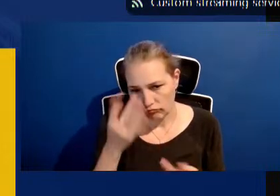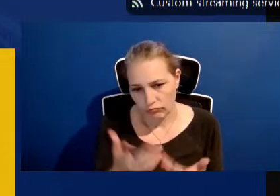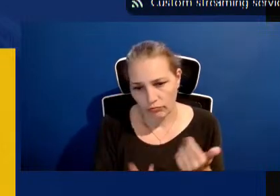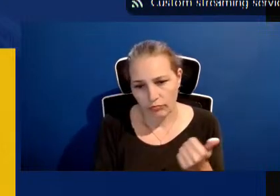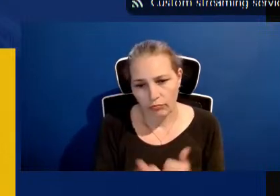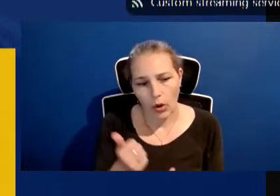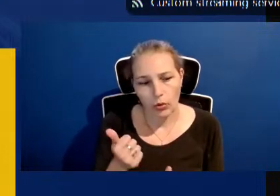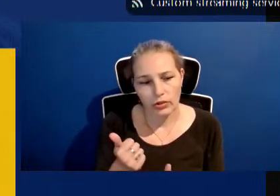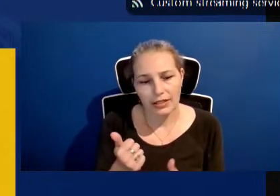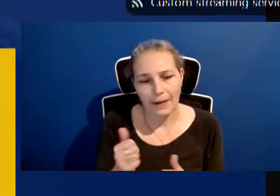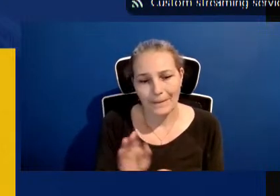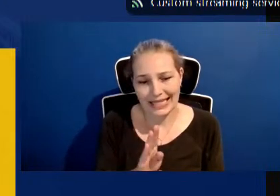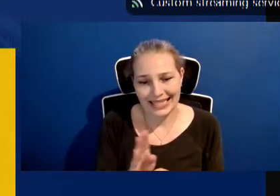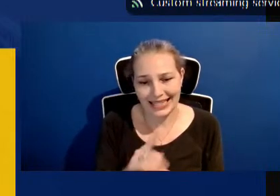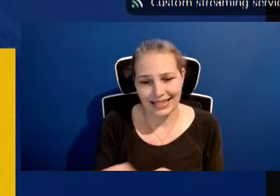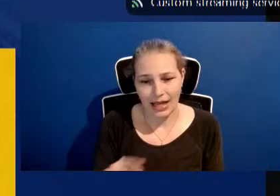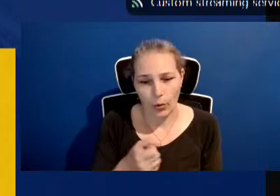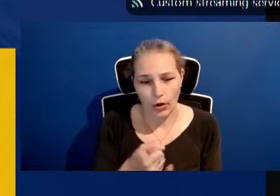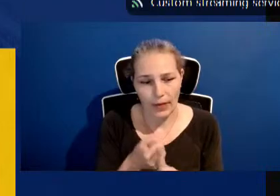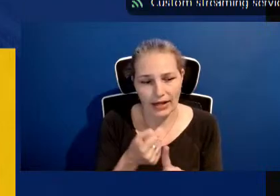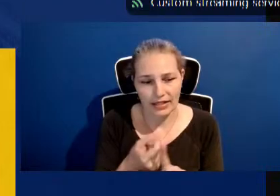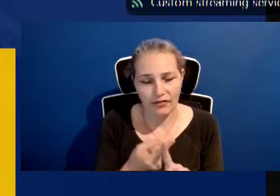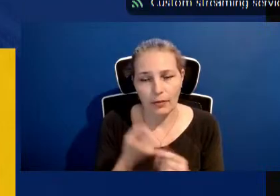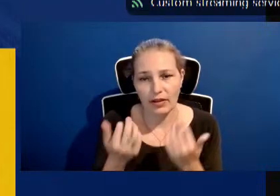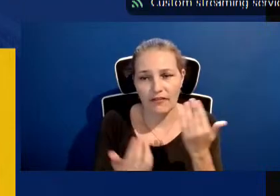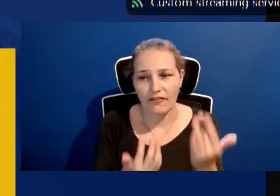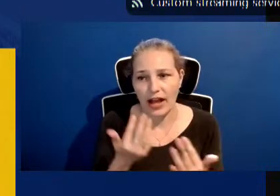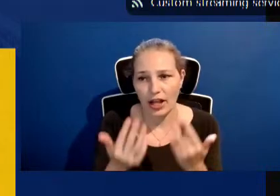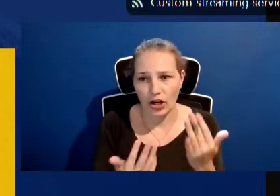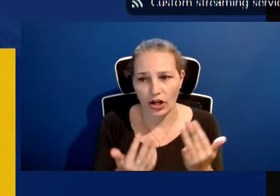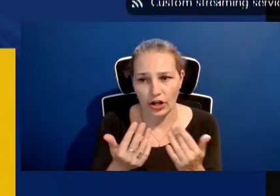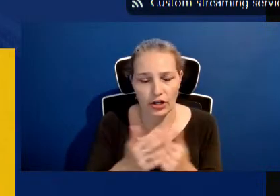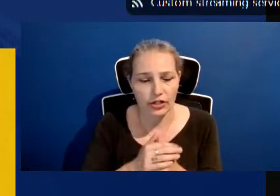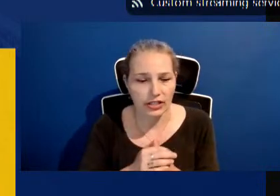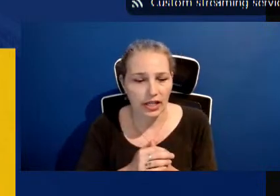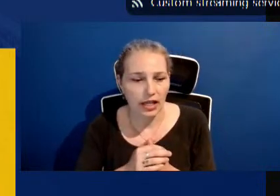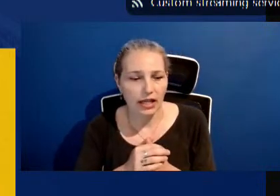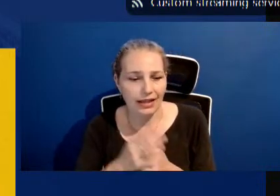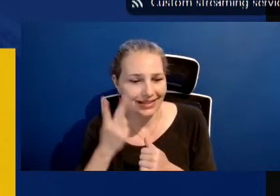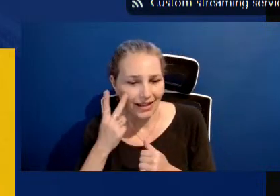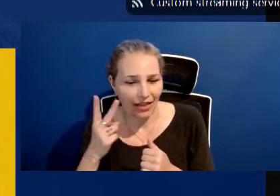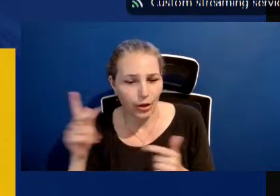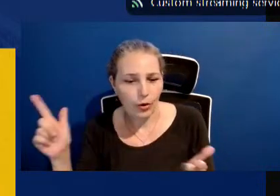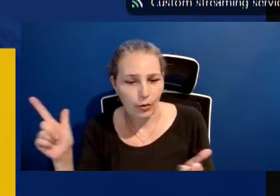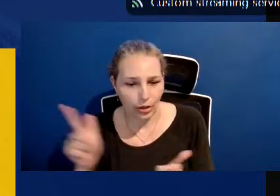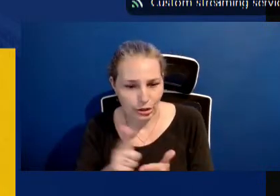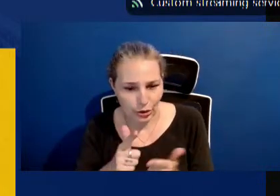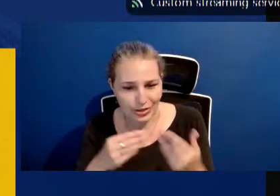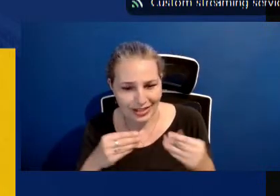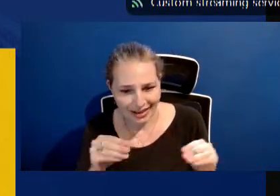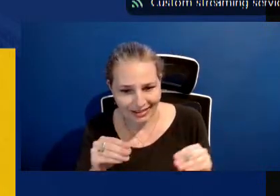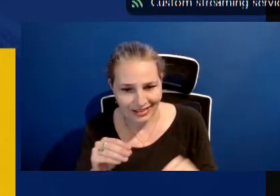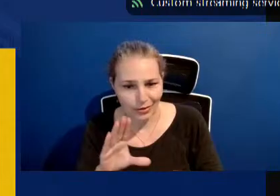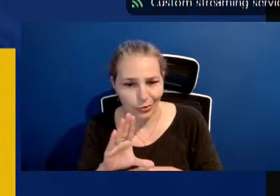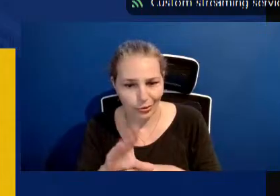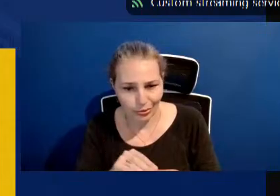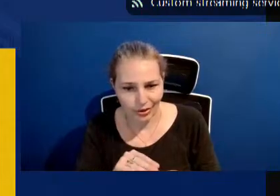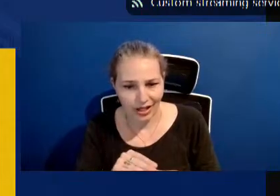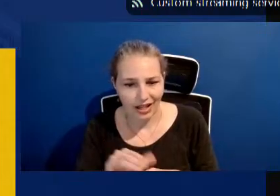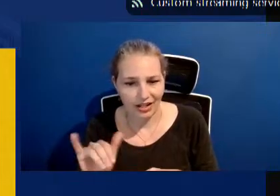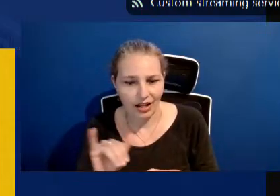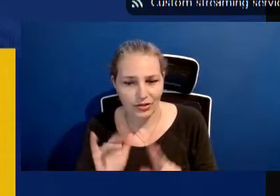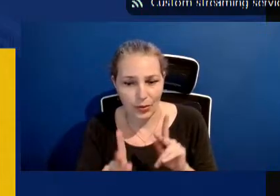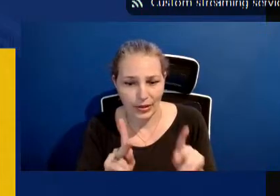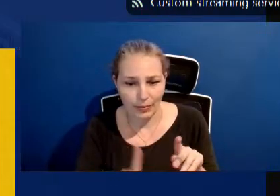by the fires found that they incurred reduced sales and customer traffic. In fact, over 50%